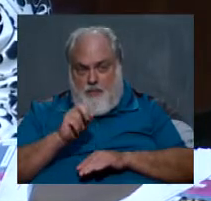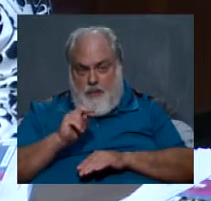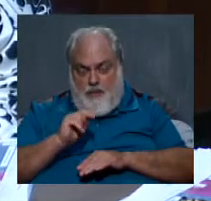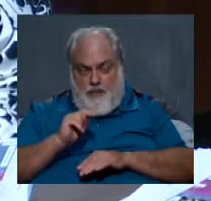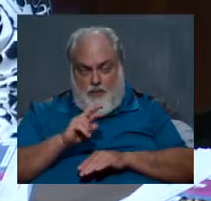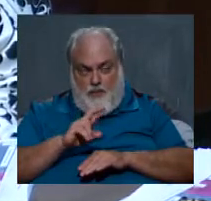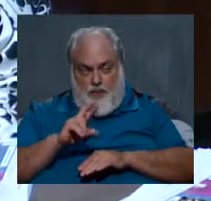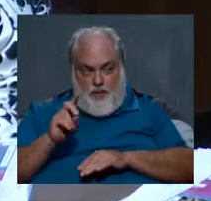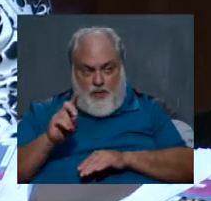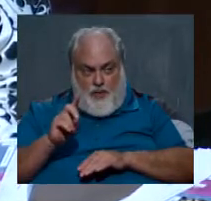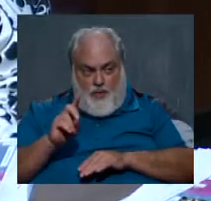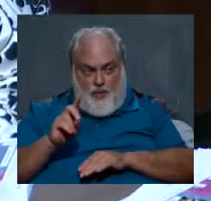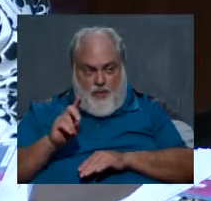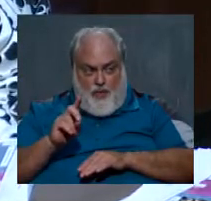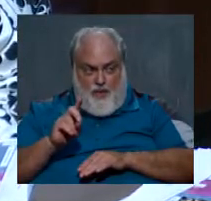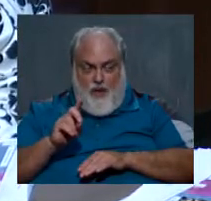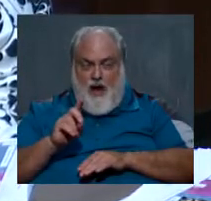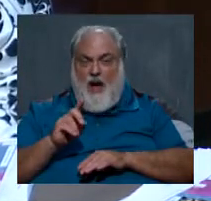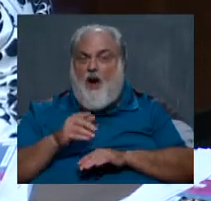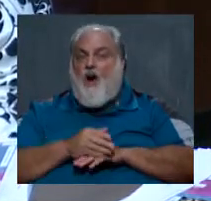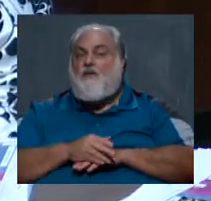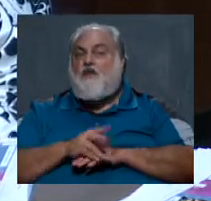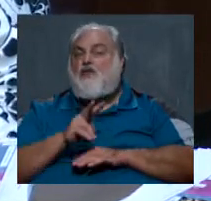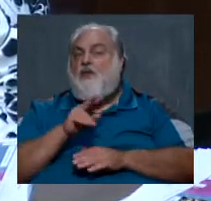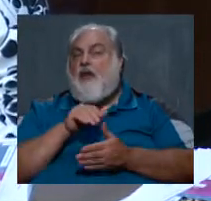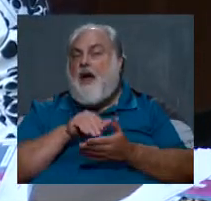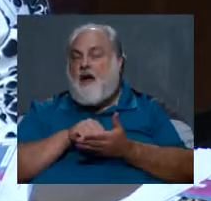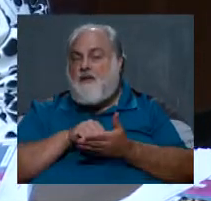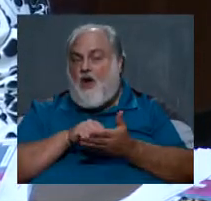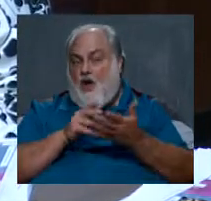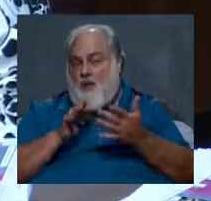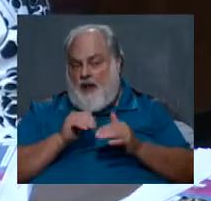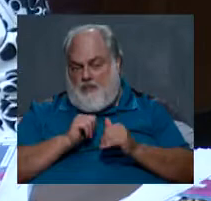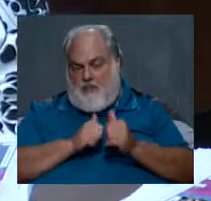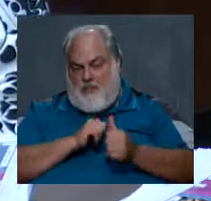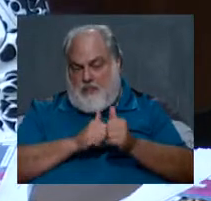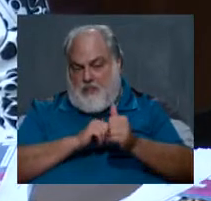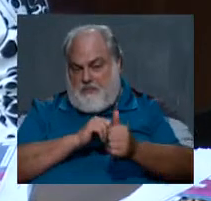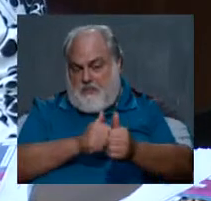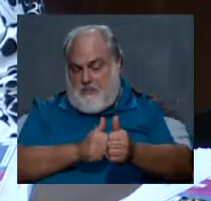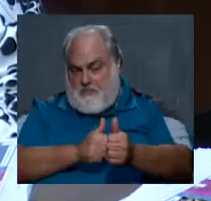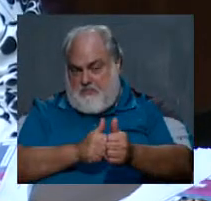their 2,000 or however many there are out there. But